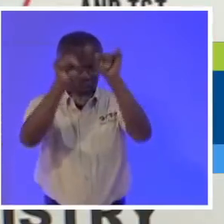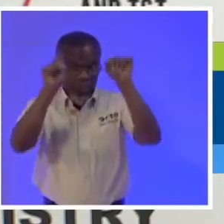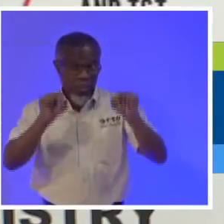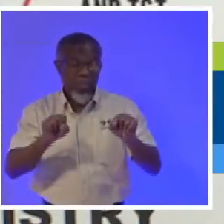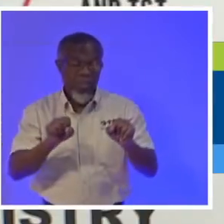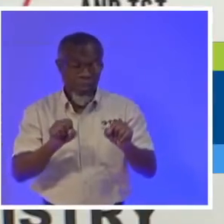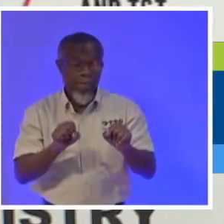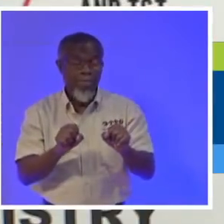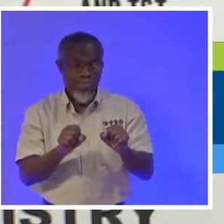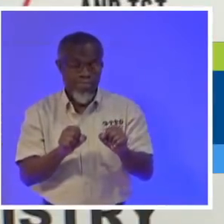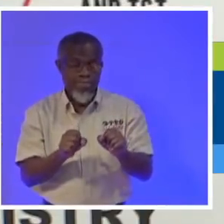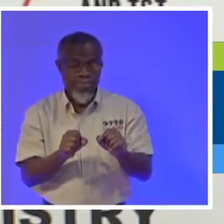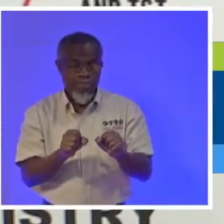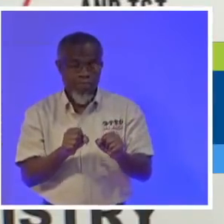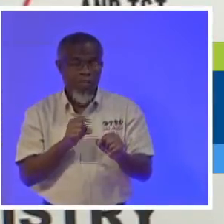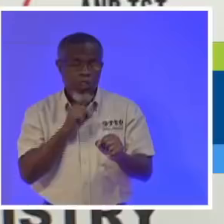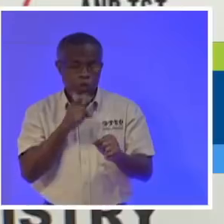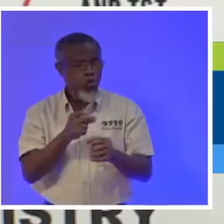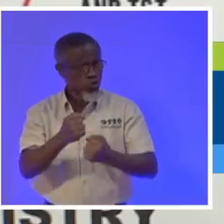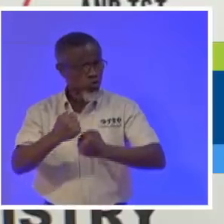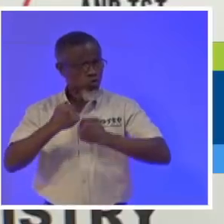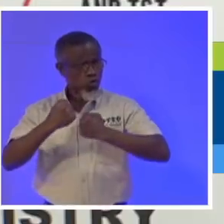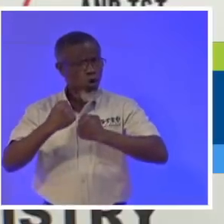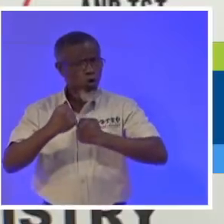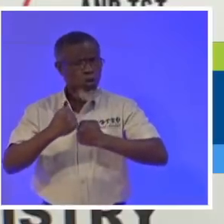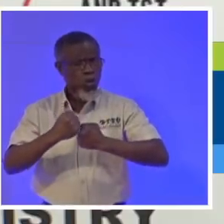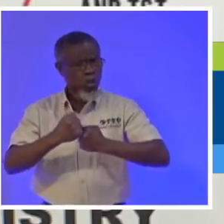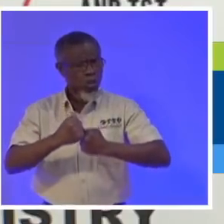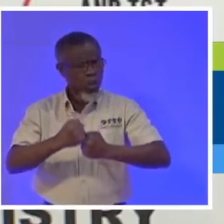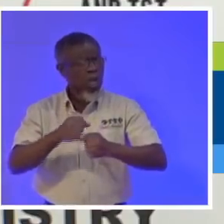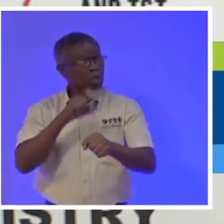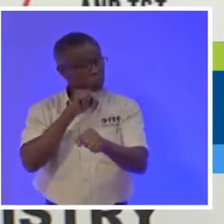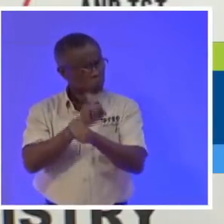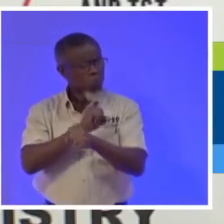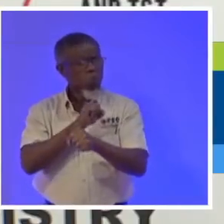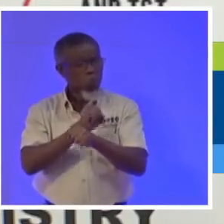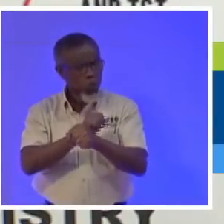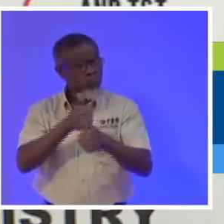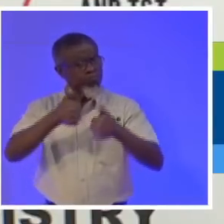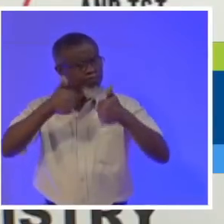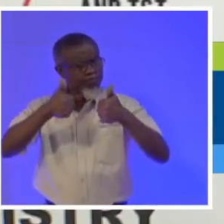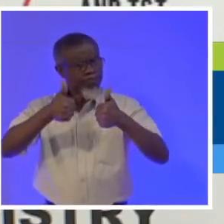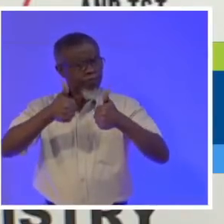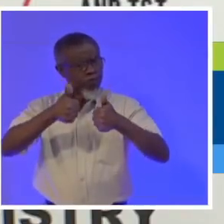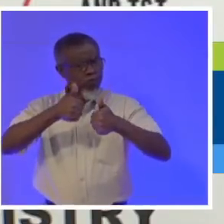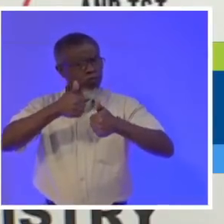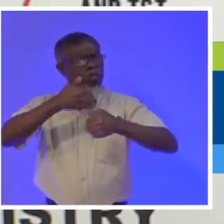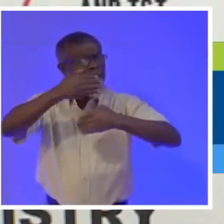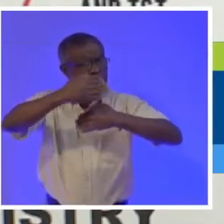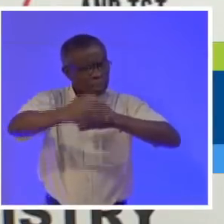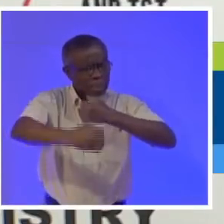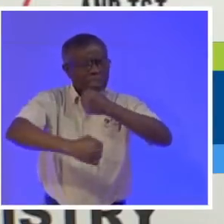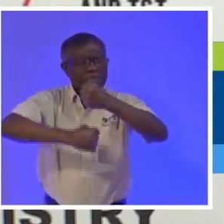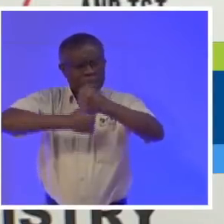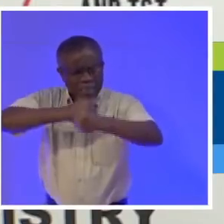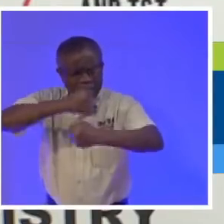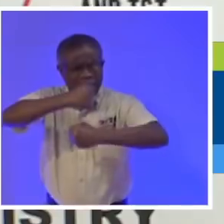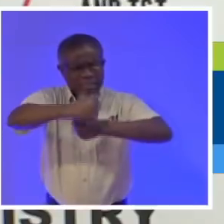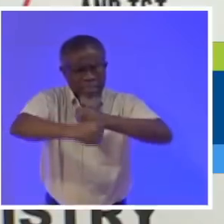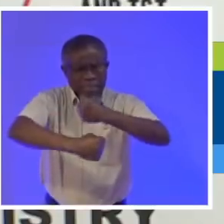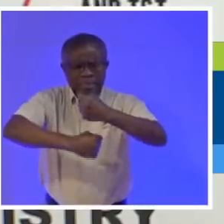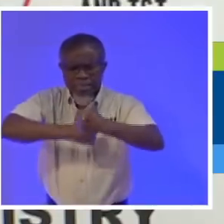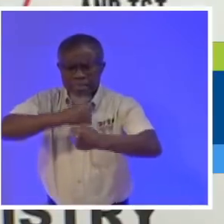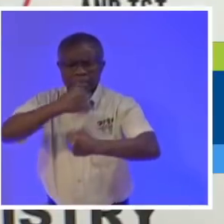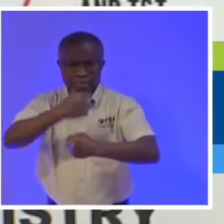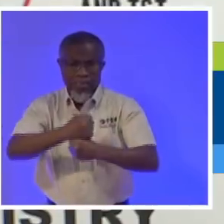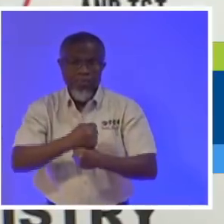is robust. The system has worked for decades. It is just that, as I said,